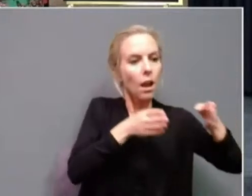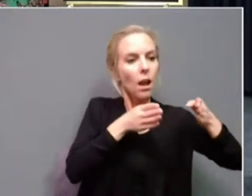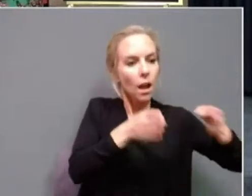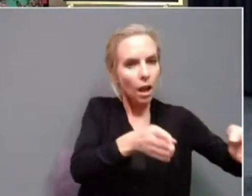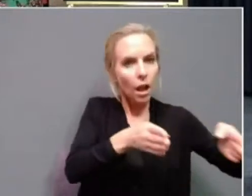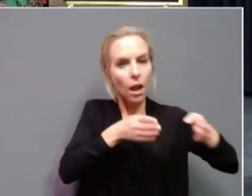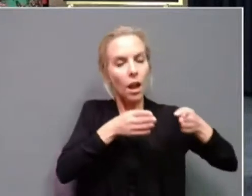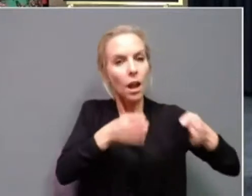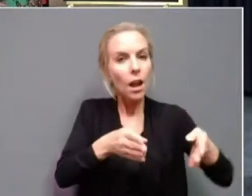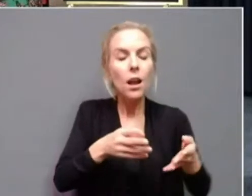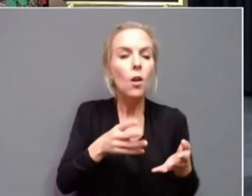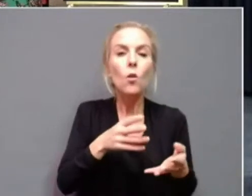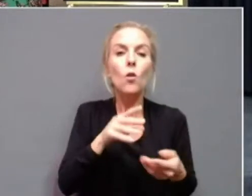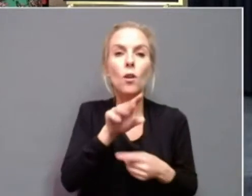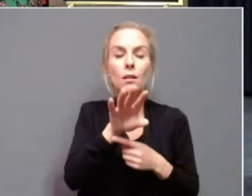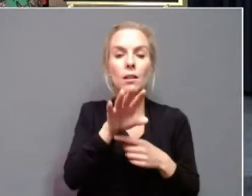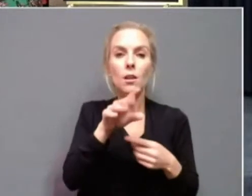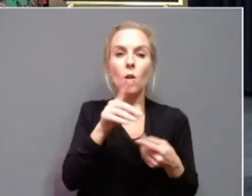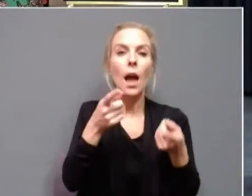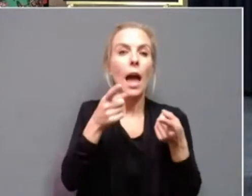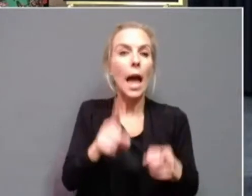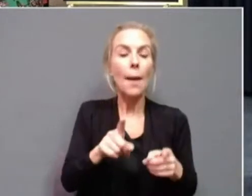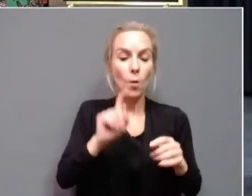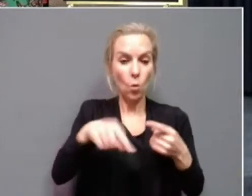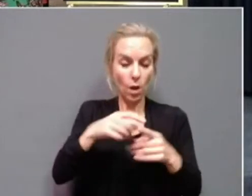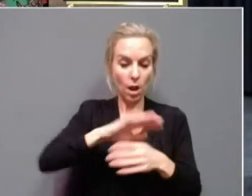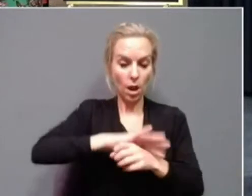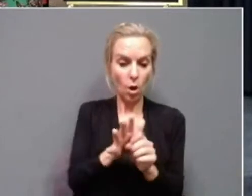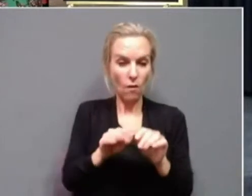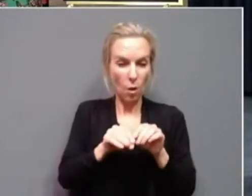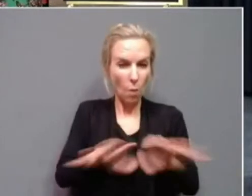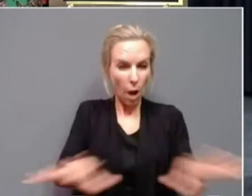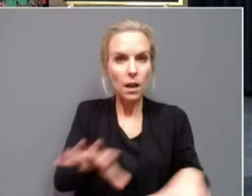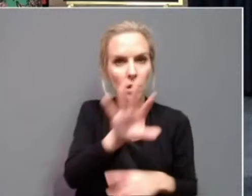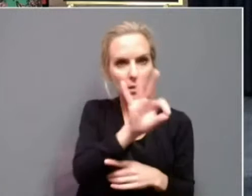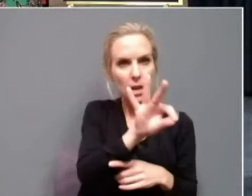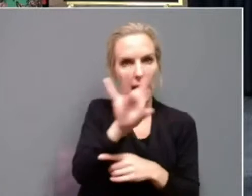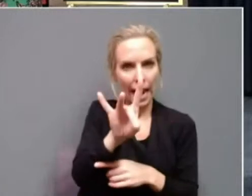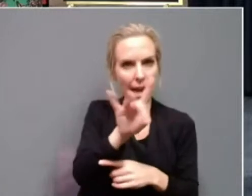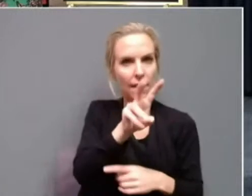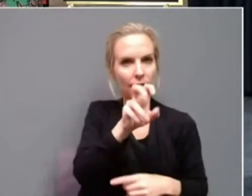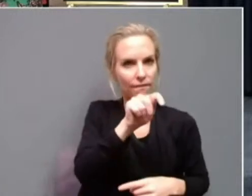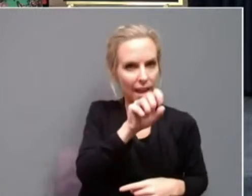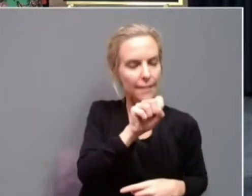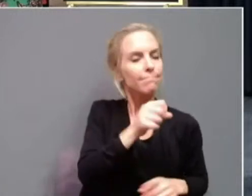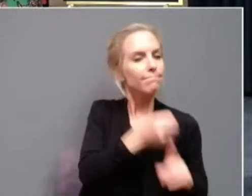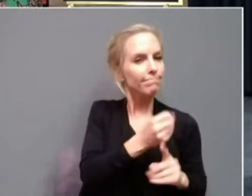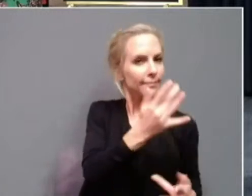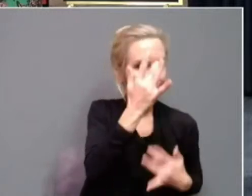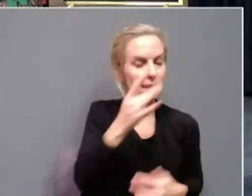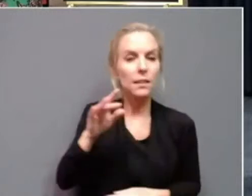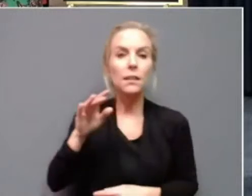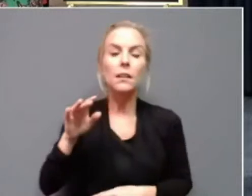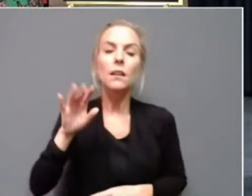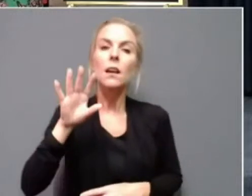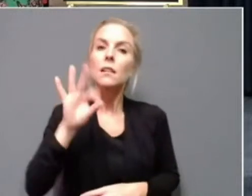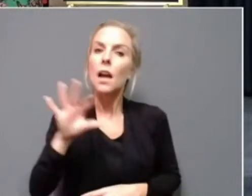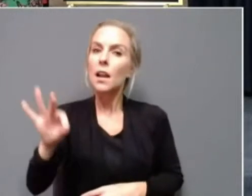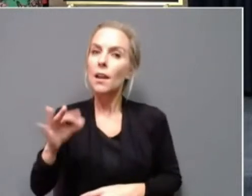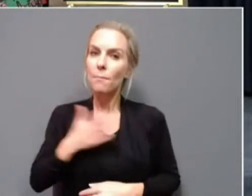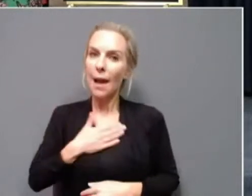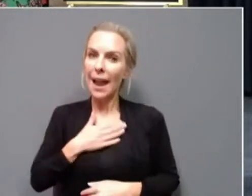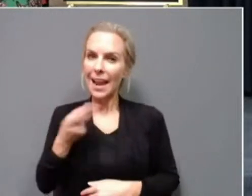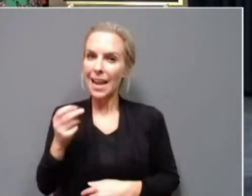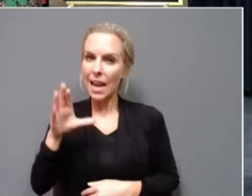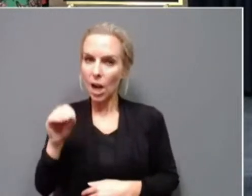of our veterans were diagnosed with COVID, and 99 of our staff members, my heroes,